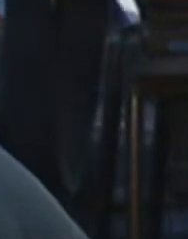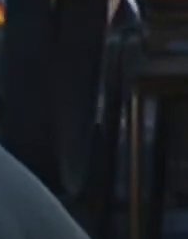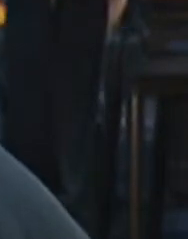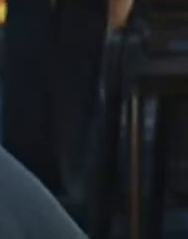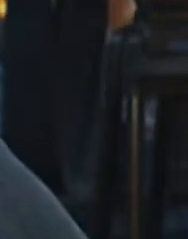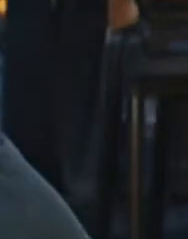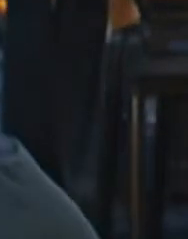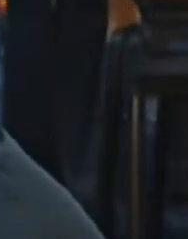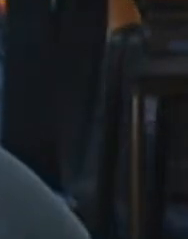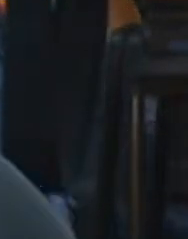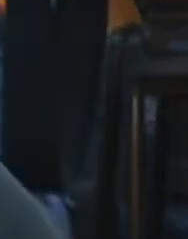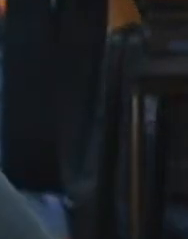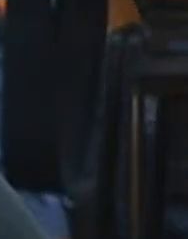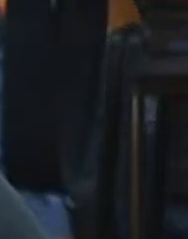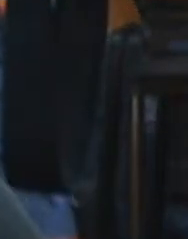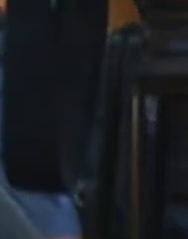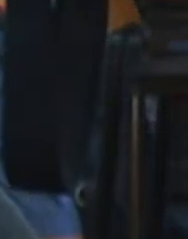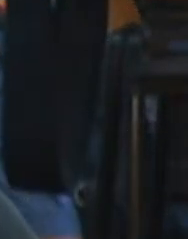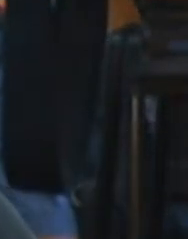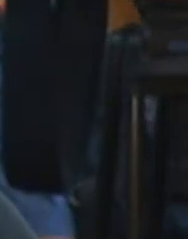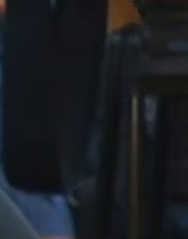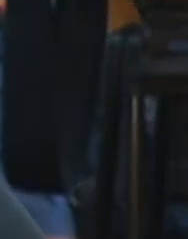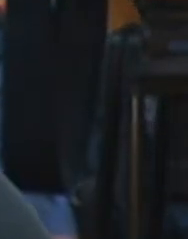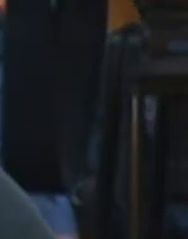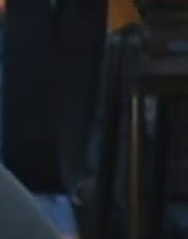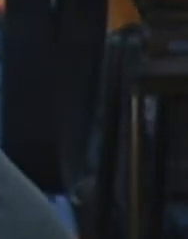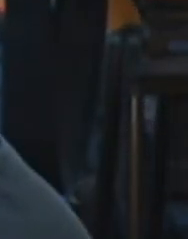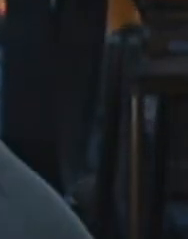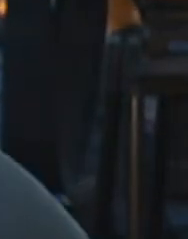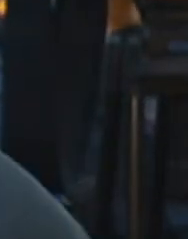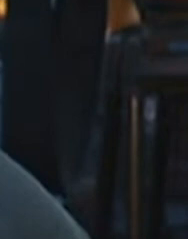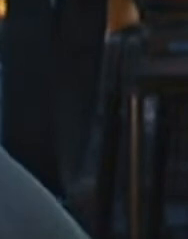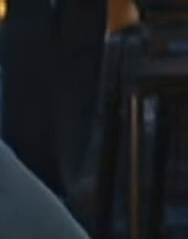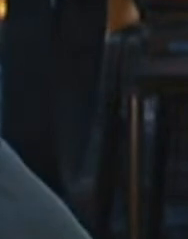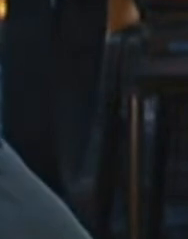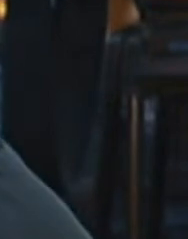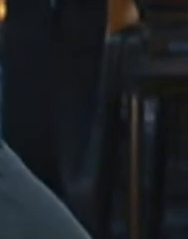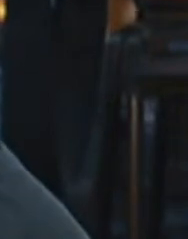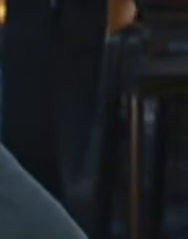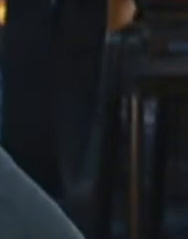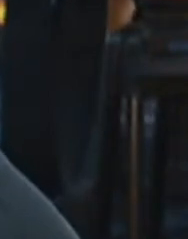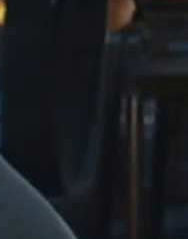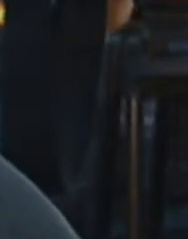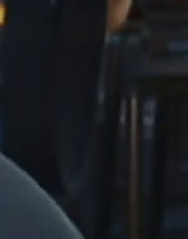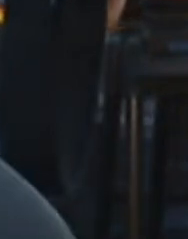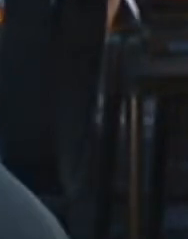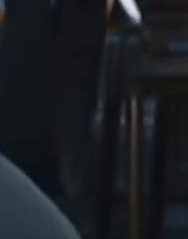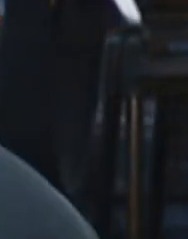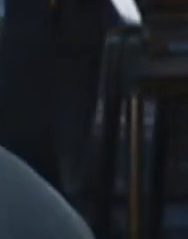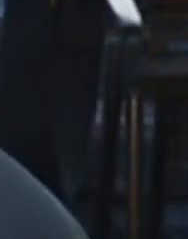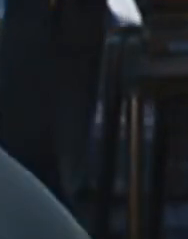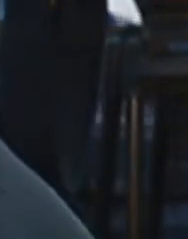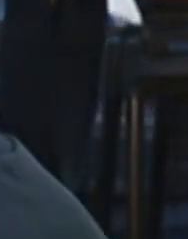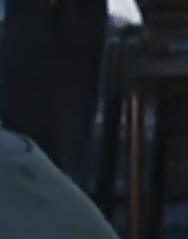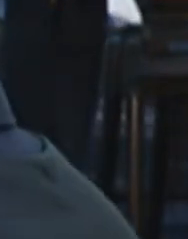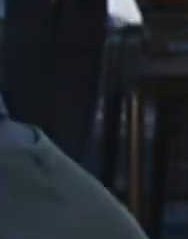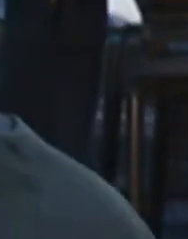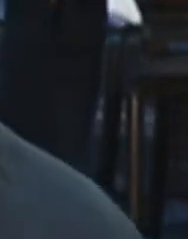the history. He's a suitable candidate to be allowed today.